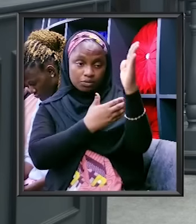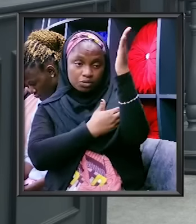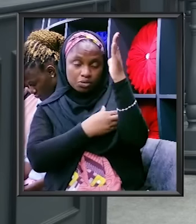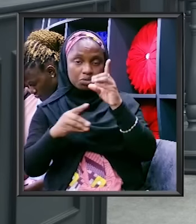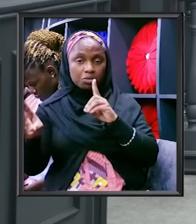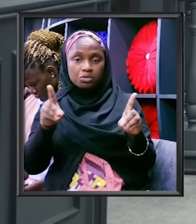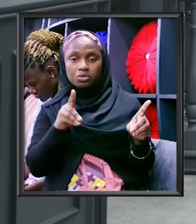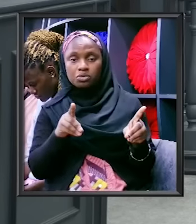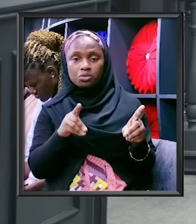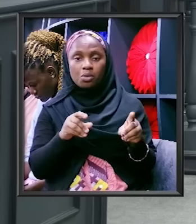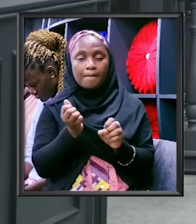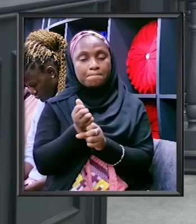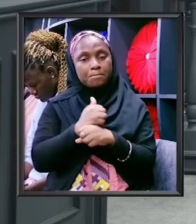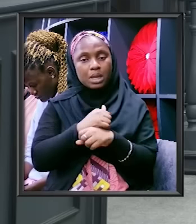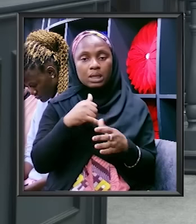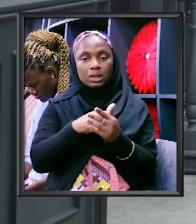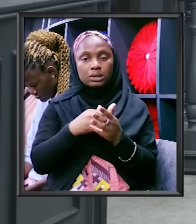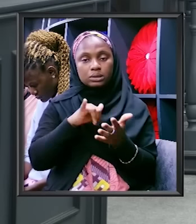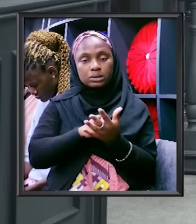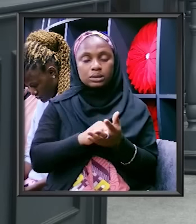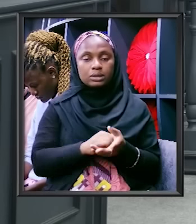her.